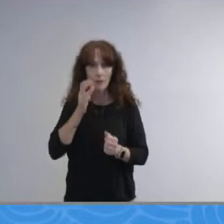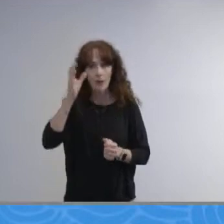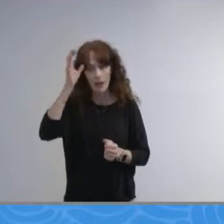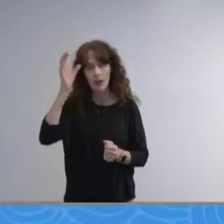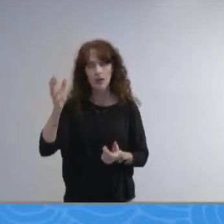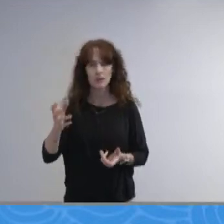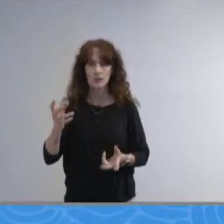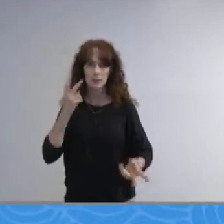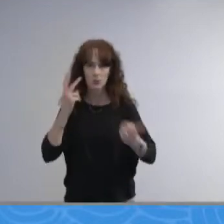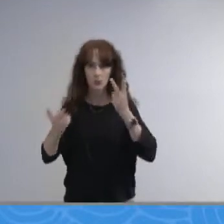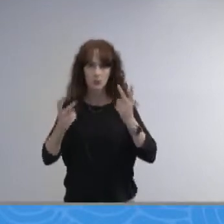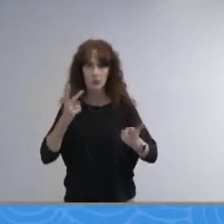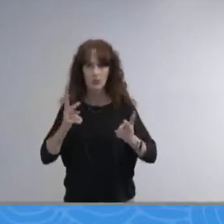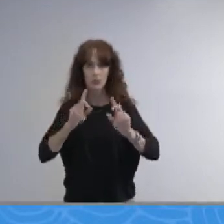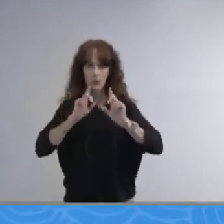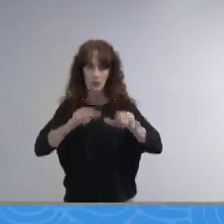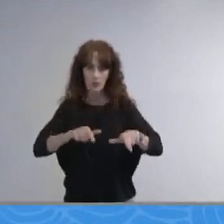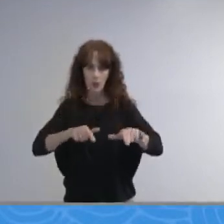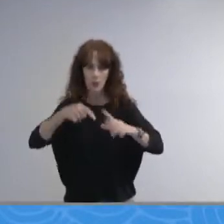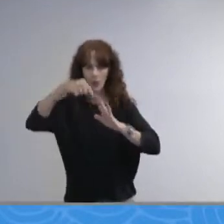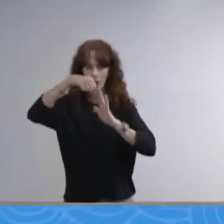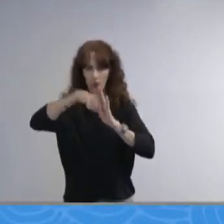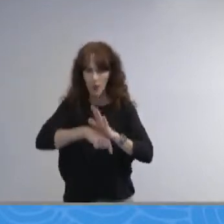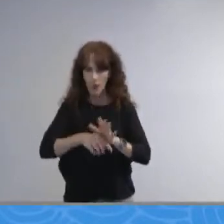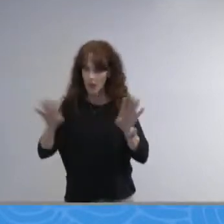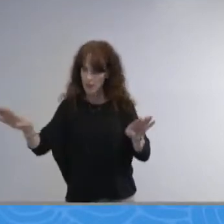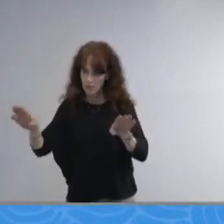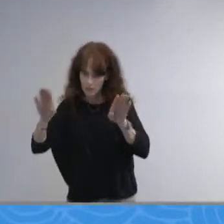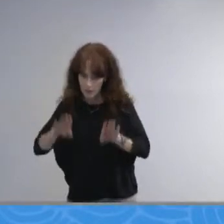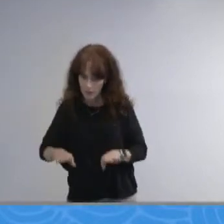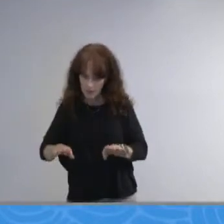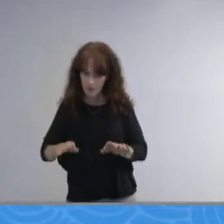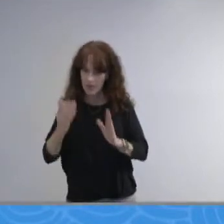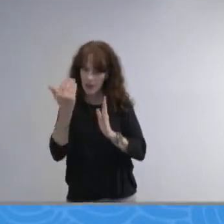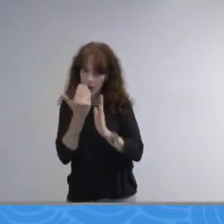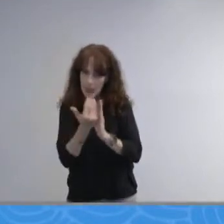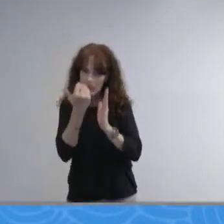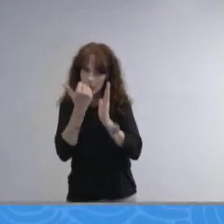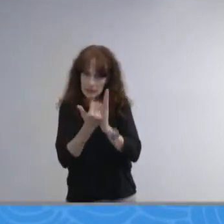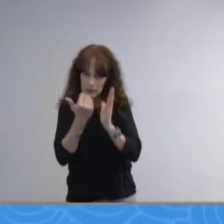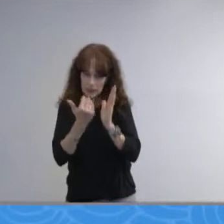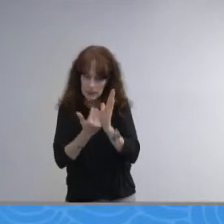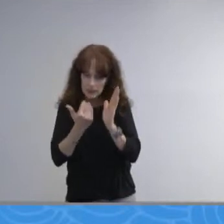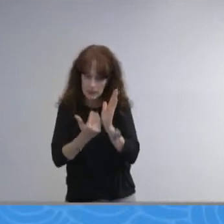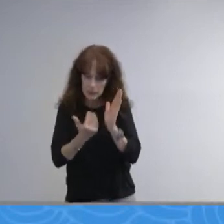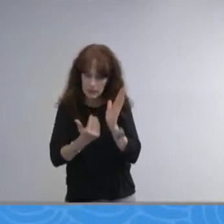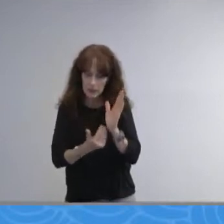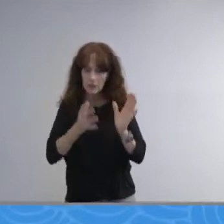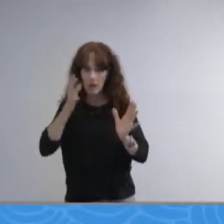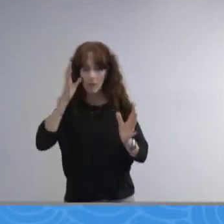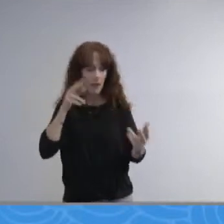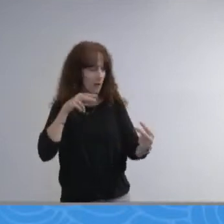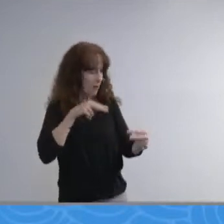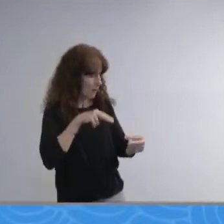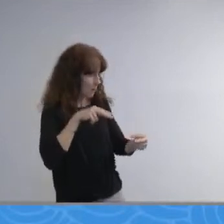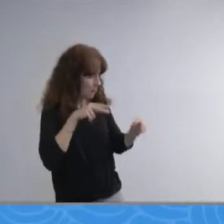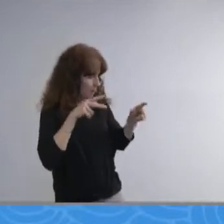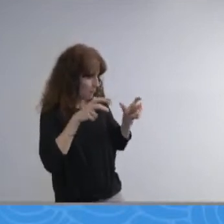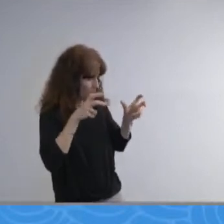to see the report in depth and review it section by section. That way the parent could go ahead